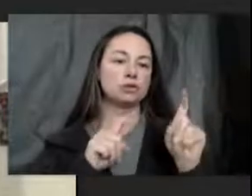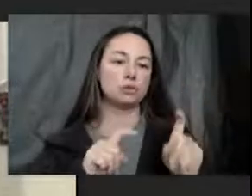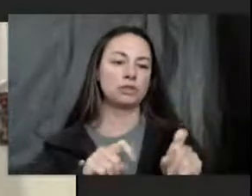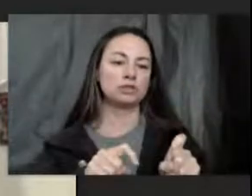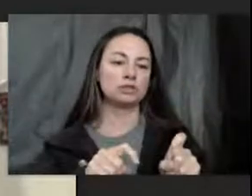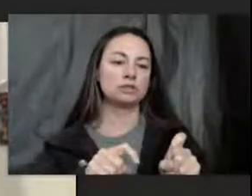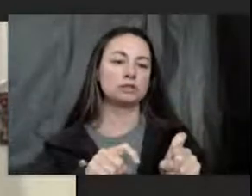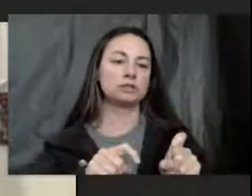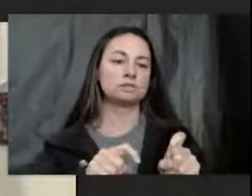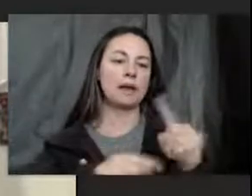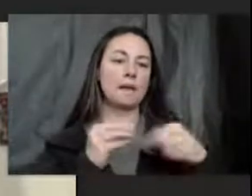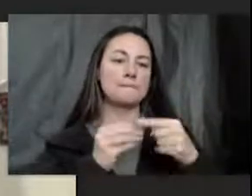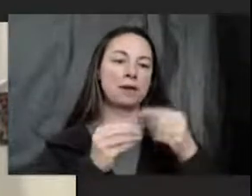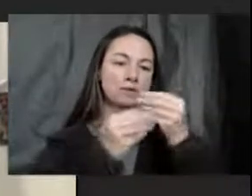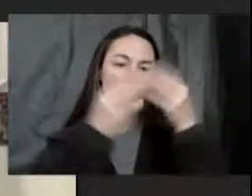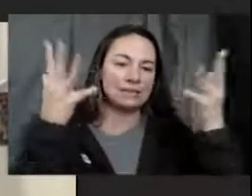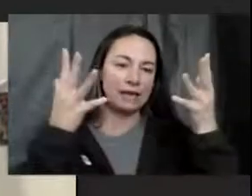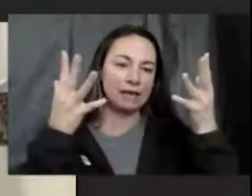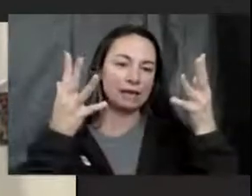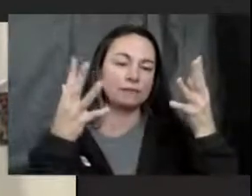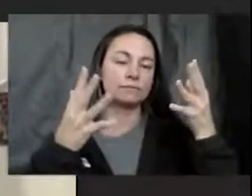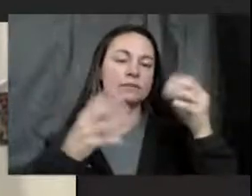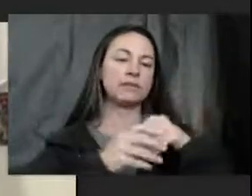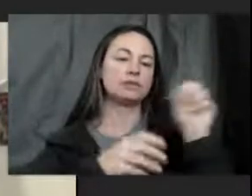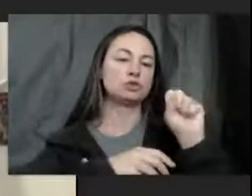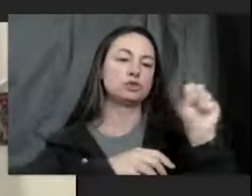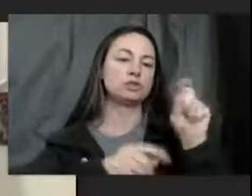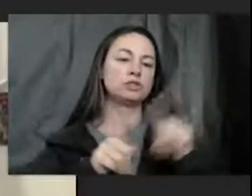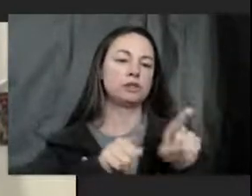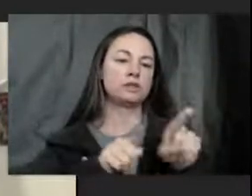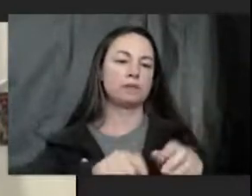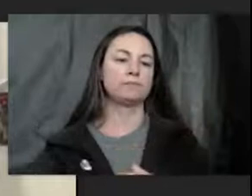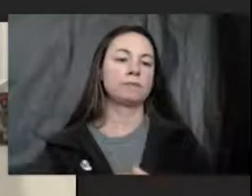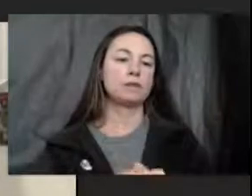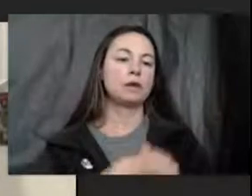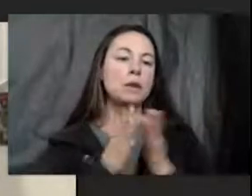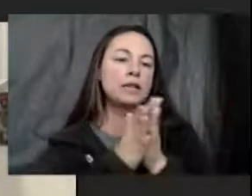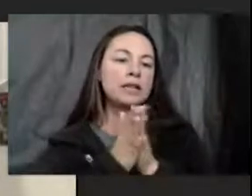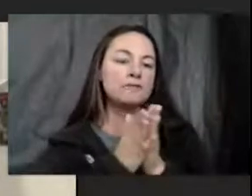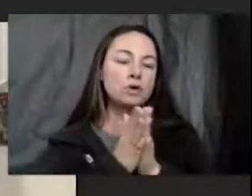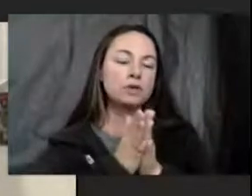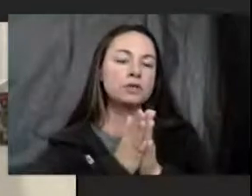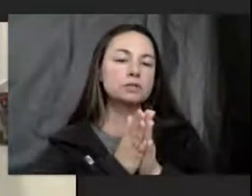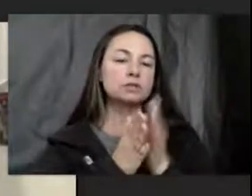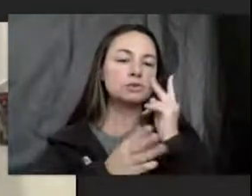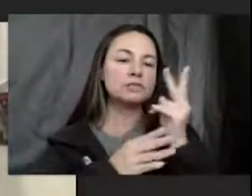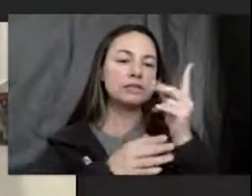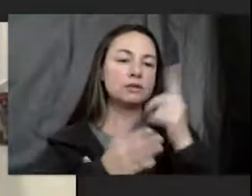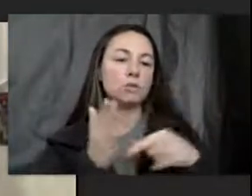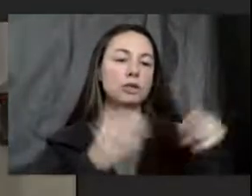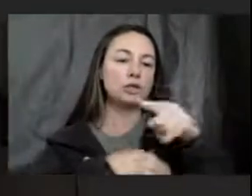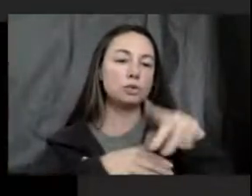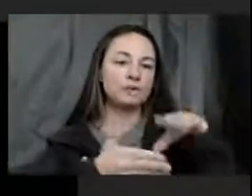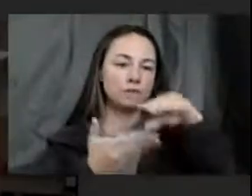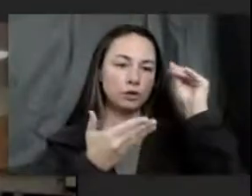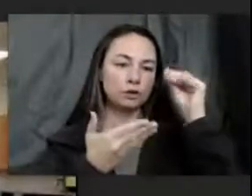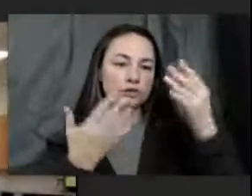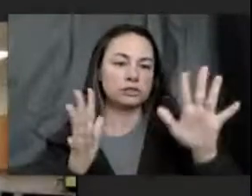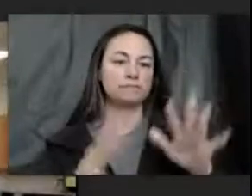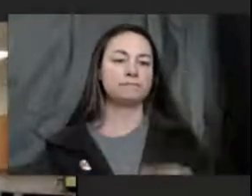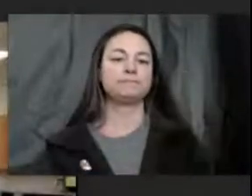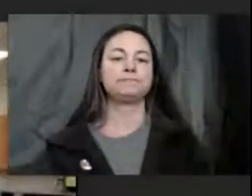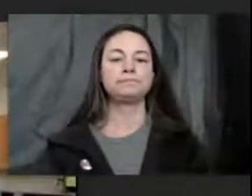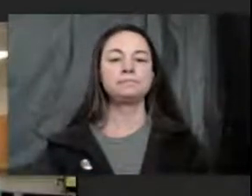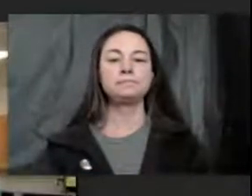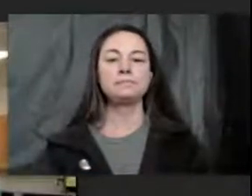questions about the data in Schoology as well. We look forward to having you show us what you have learned. All